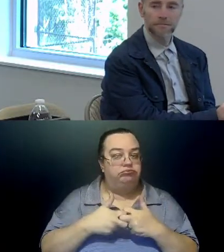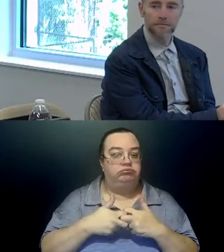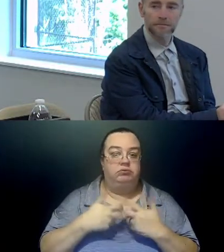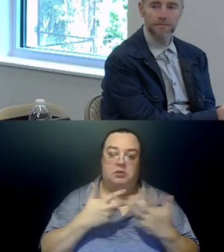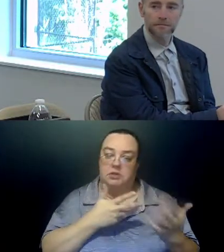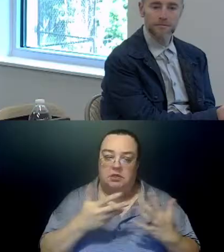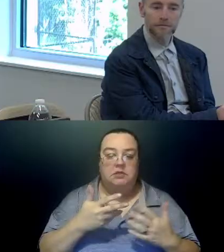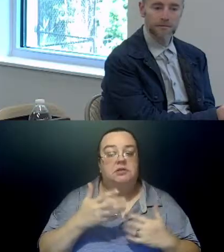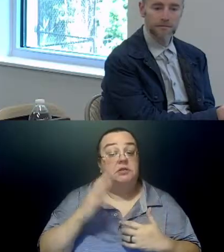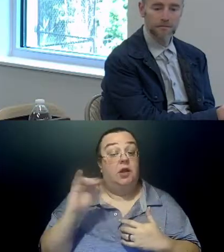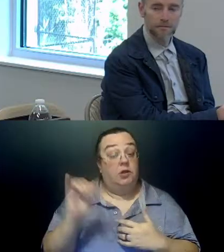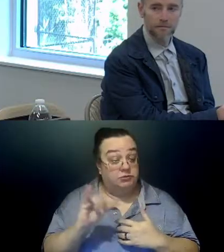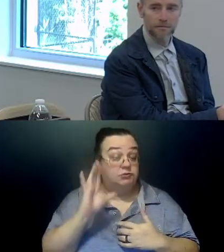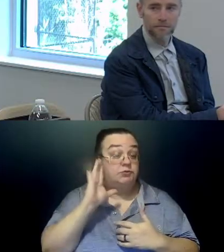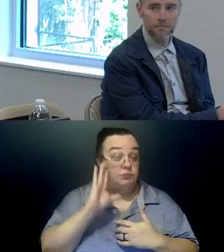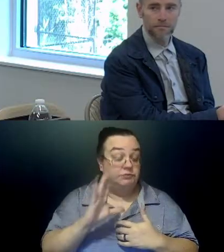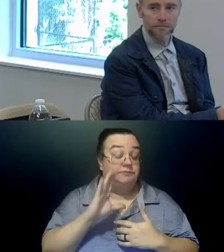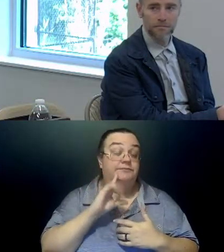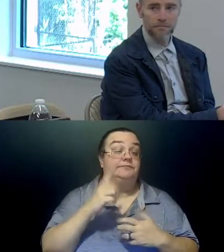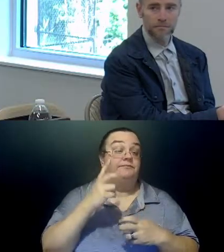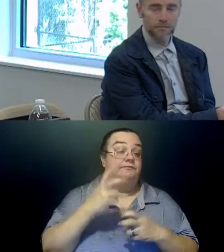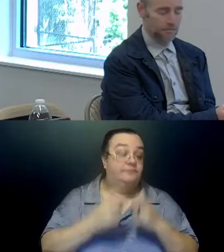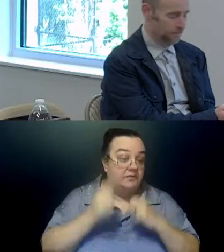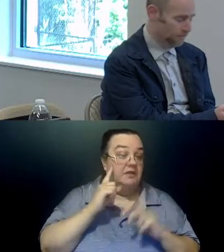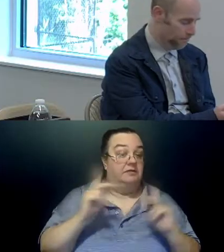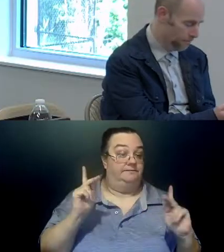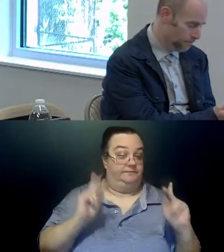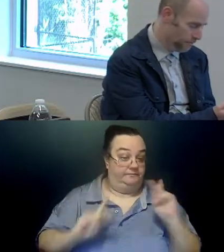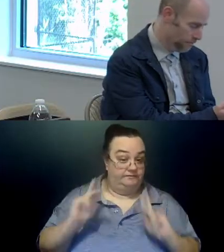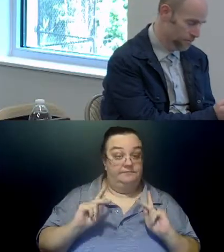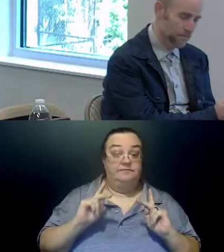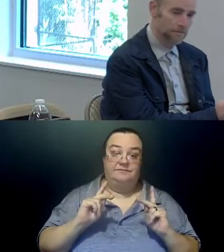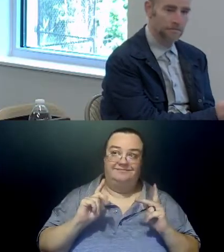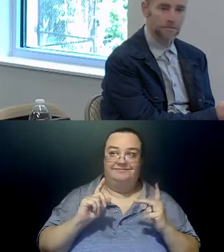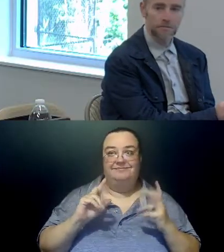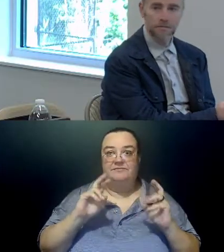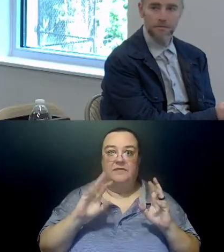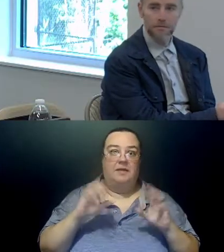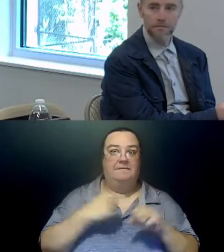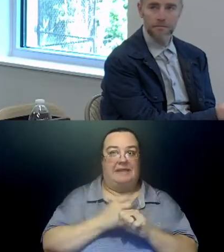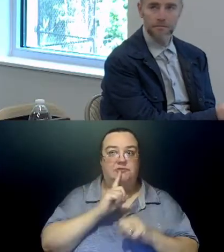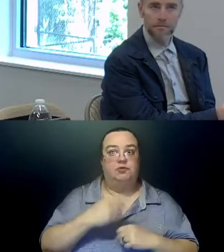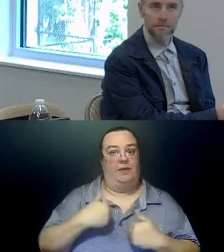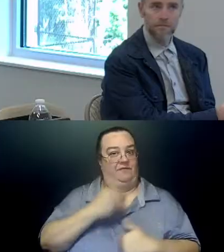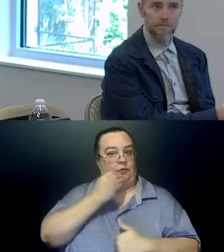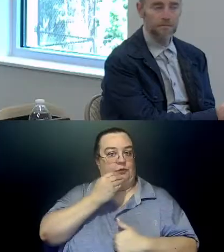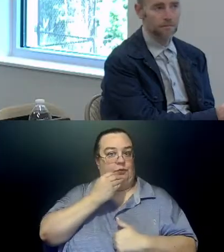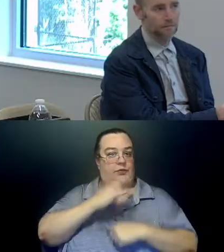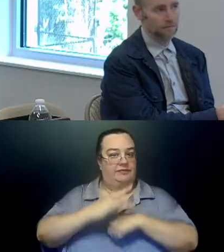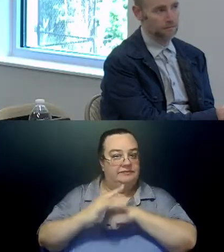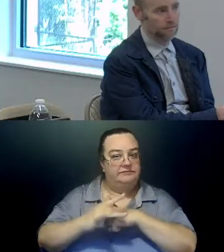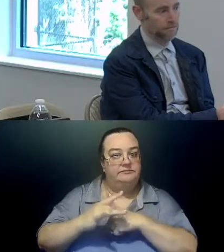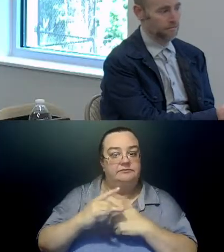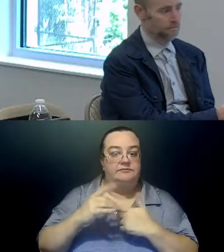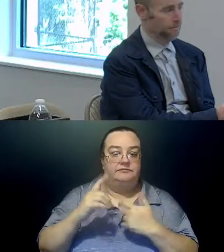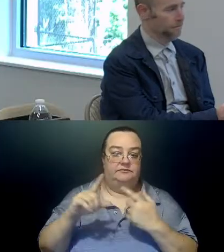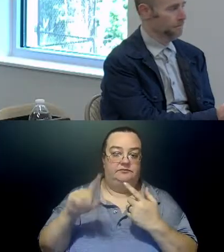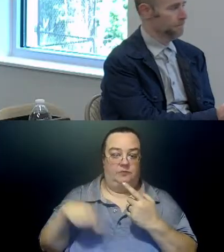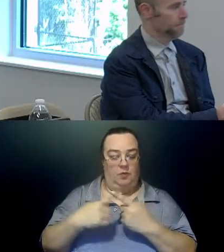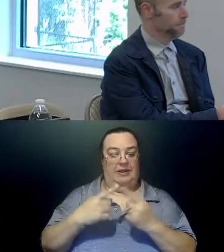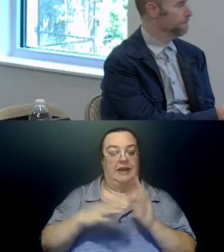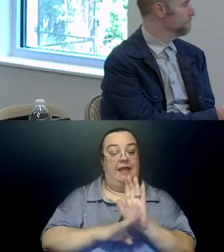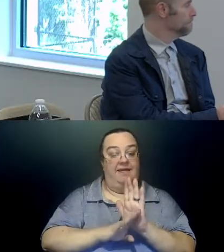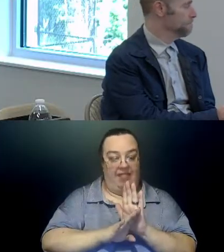it harder for people to kind of put, from a food on the table perspective, at a time when inflation is resurfacing. We are